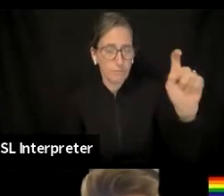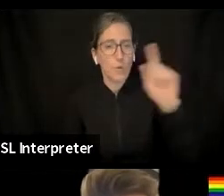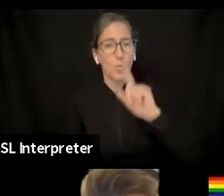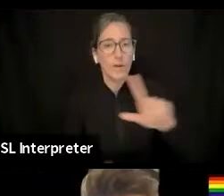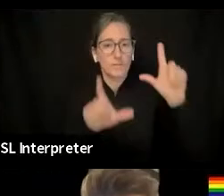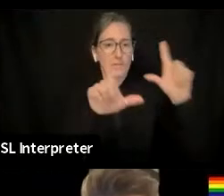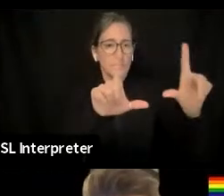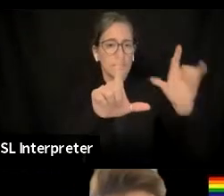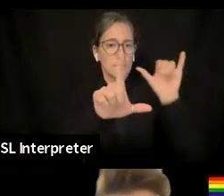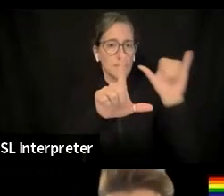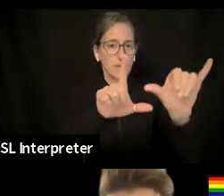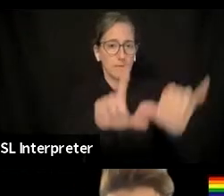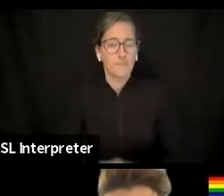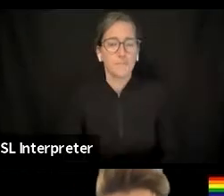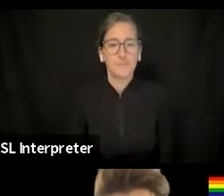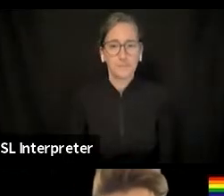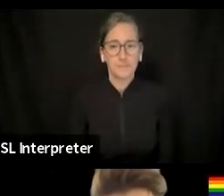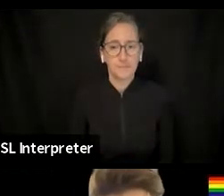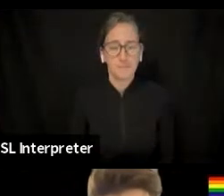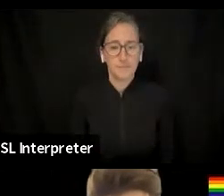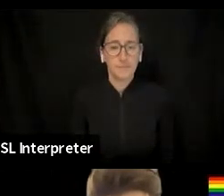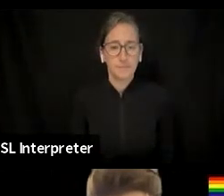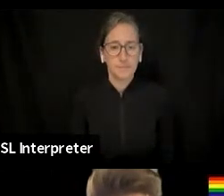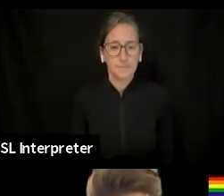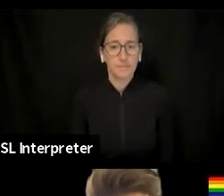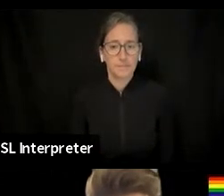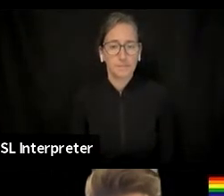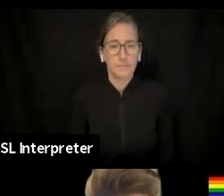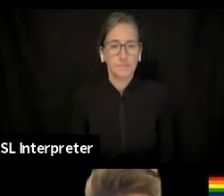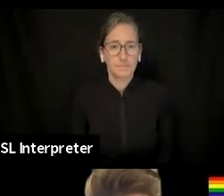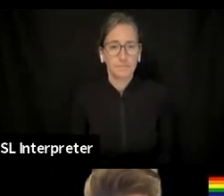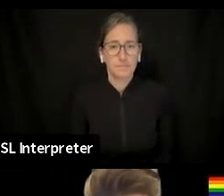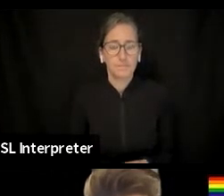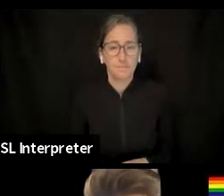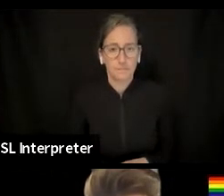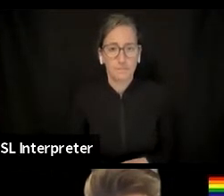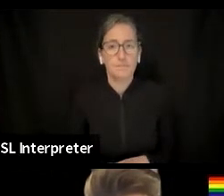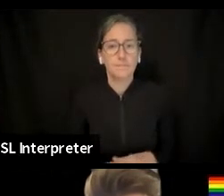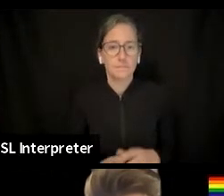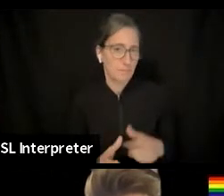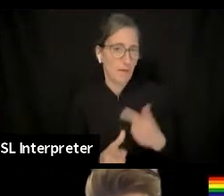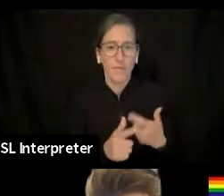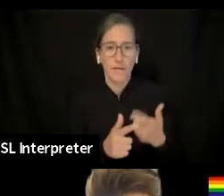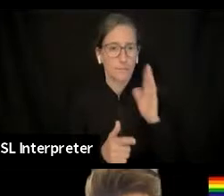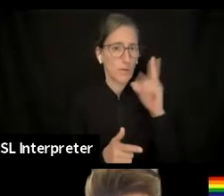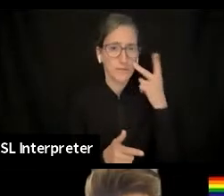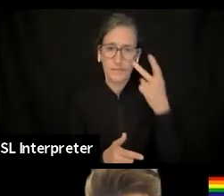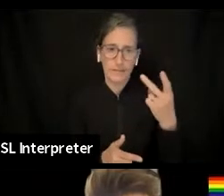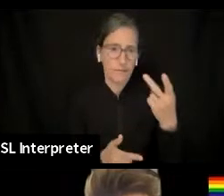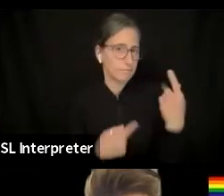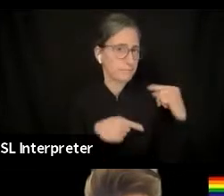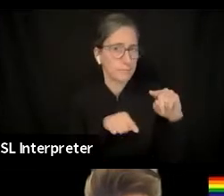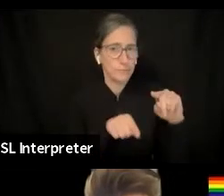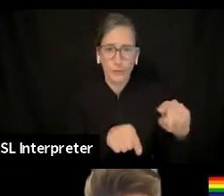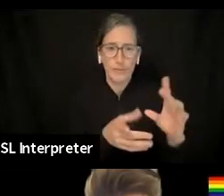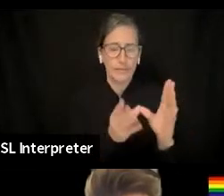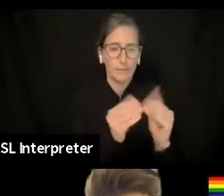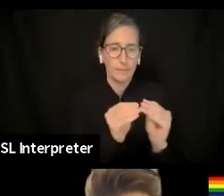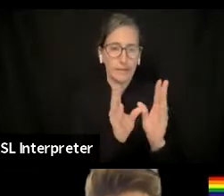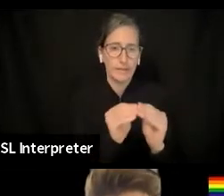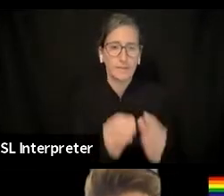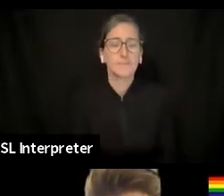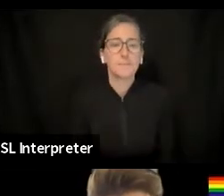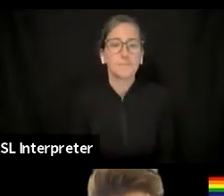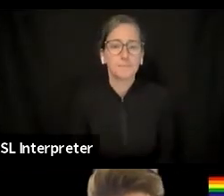thumbnail so that it's always in front of you and you can always have access to this ASL interpretation, as well as to see all